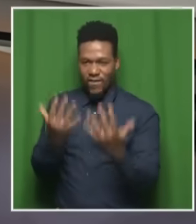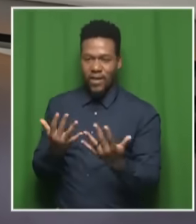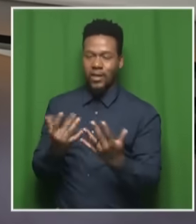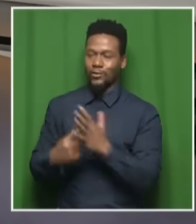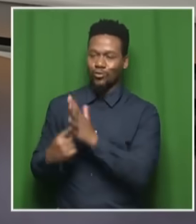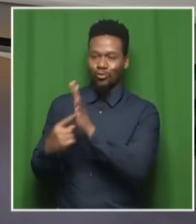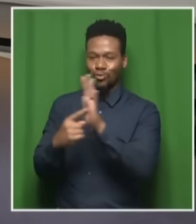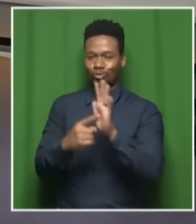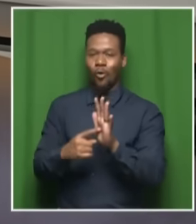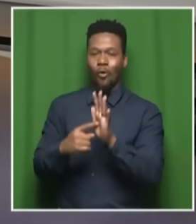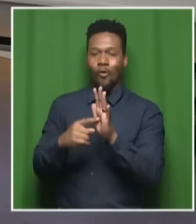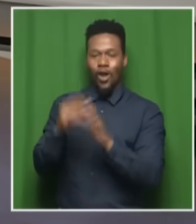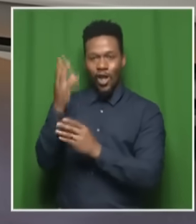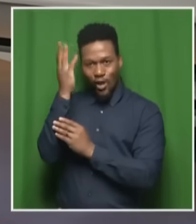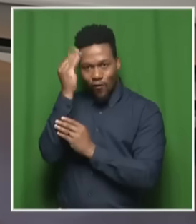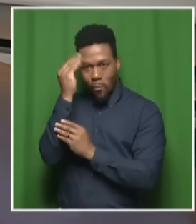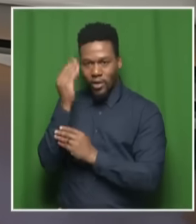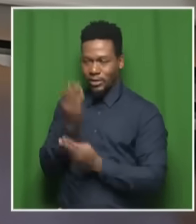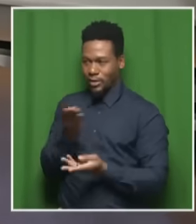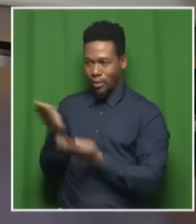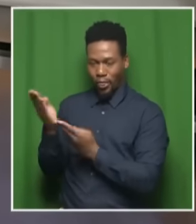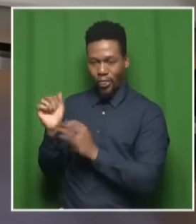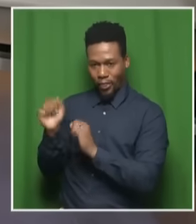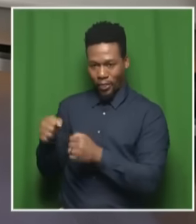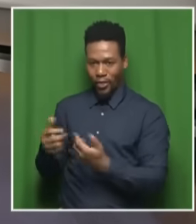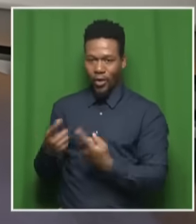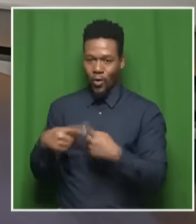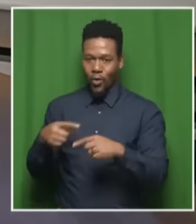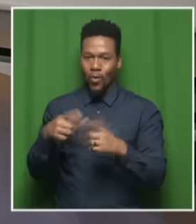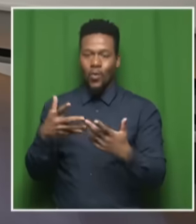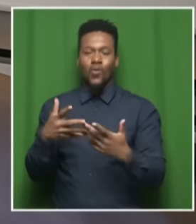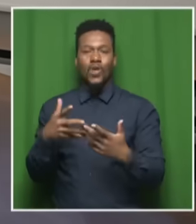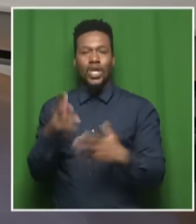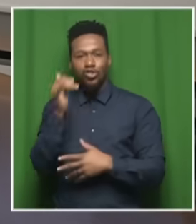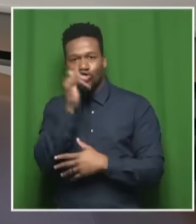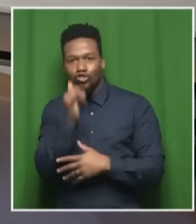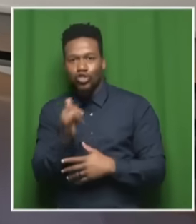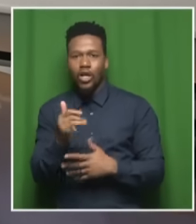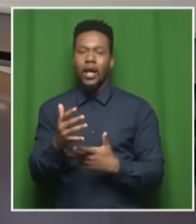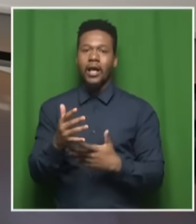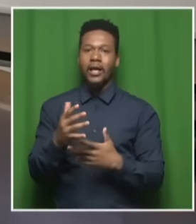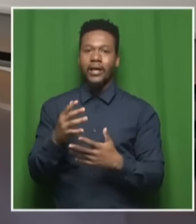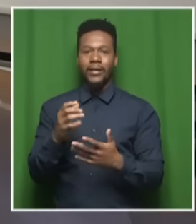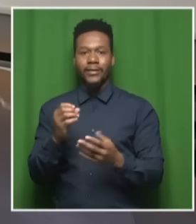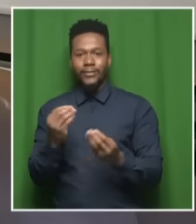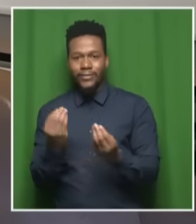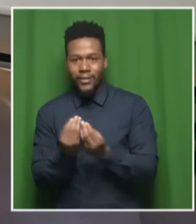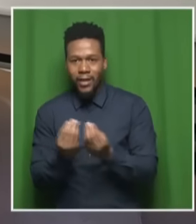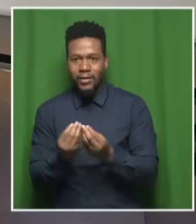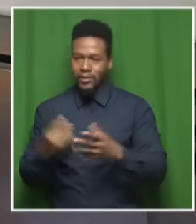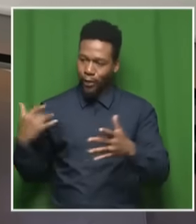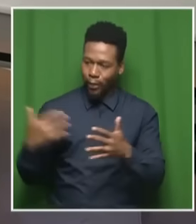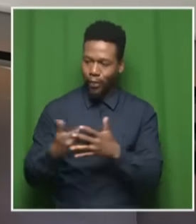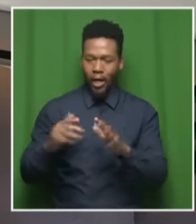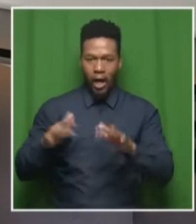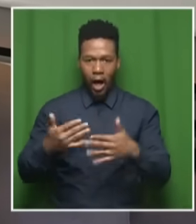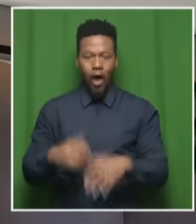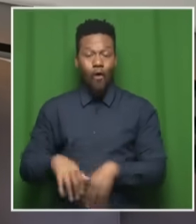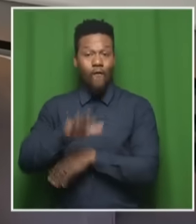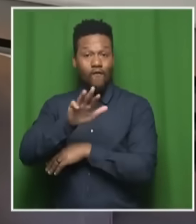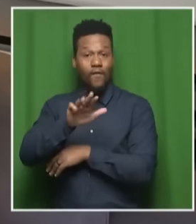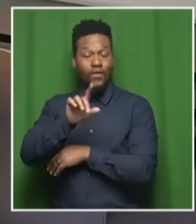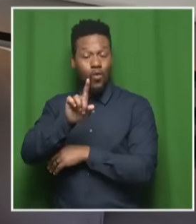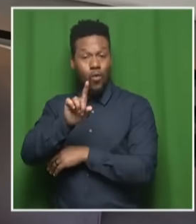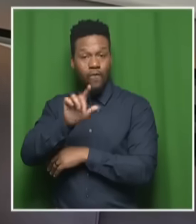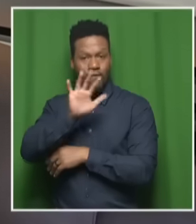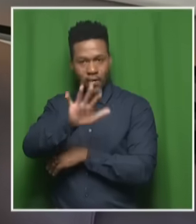has emerged. We've been tracking what's unfolding now on the back of, the 51.5% of the voter districts that have